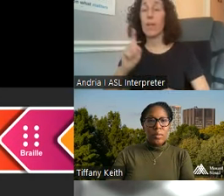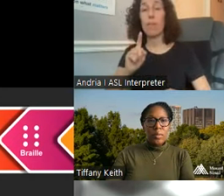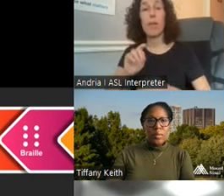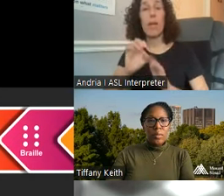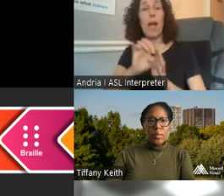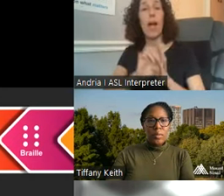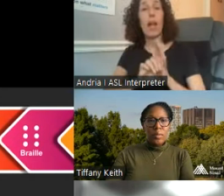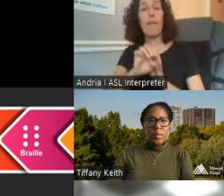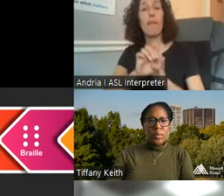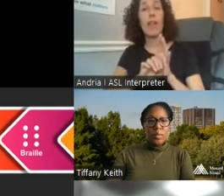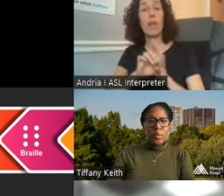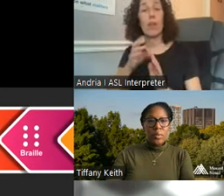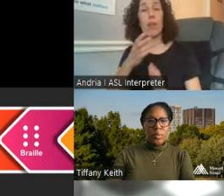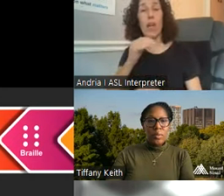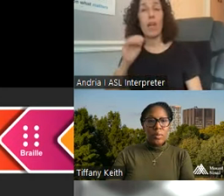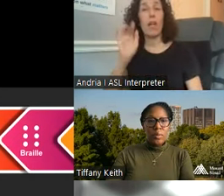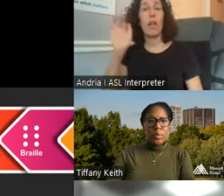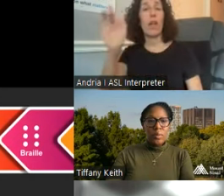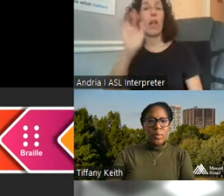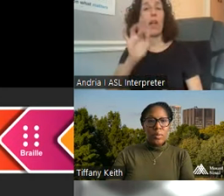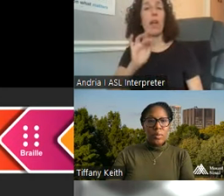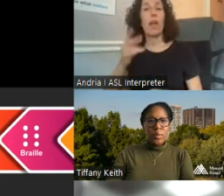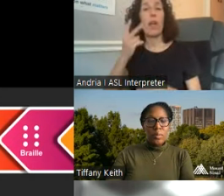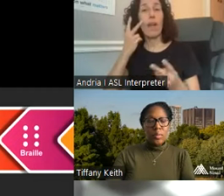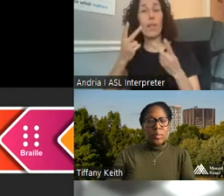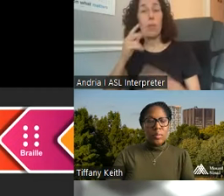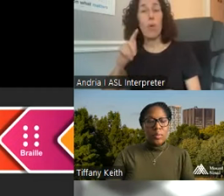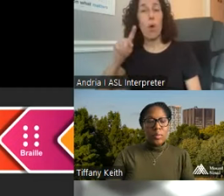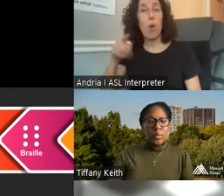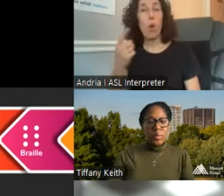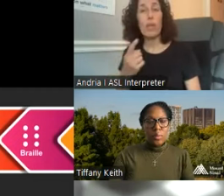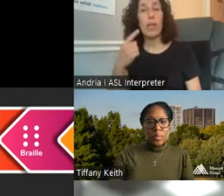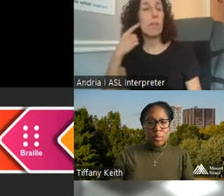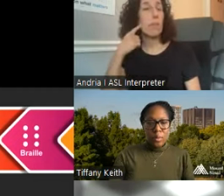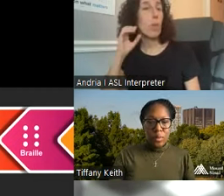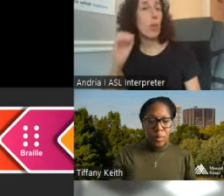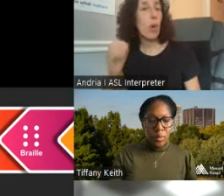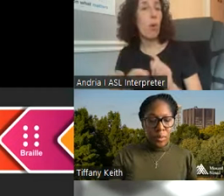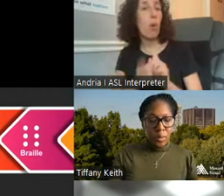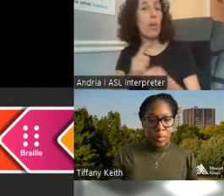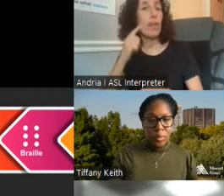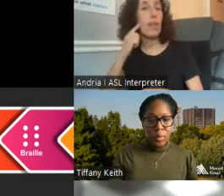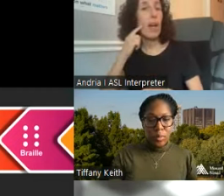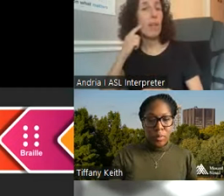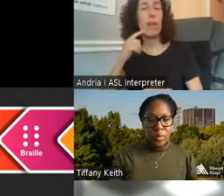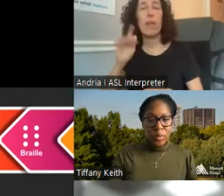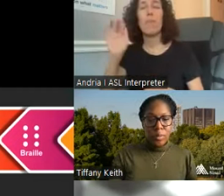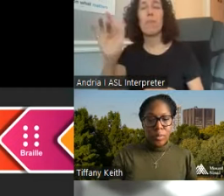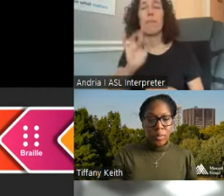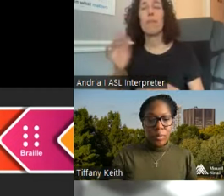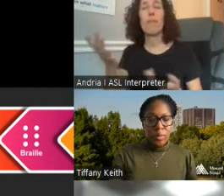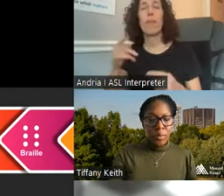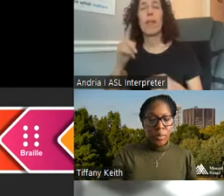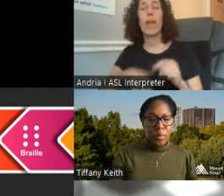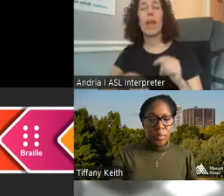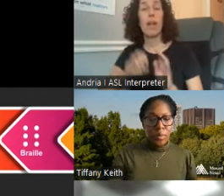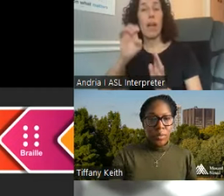I could feel or interact with audibly, I wouldn't be able to get up to my floor, right? I wouldn't be able to get to the